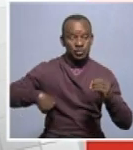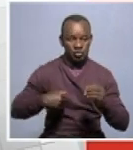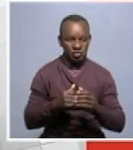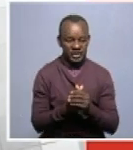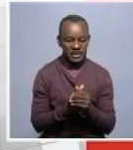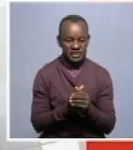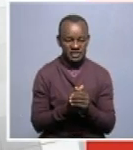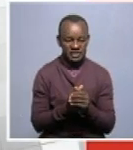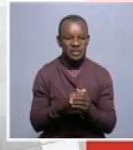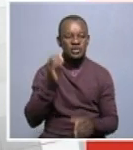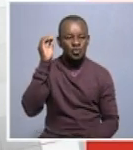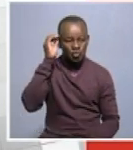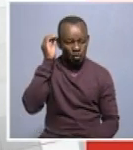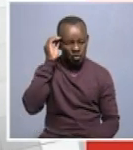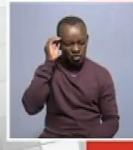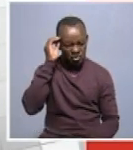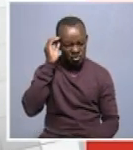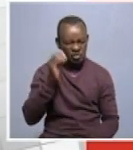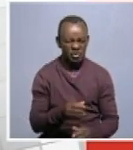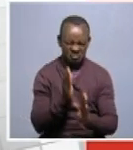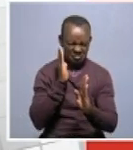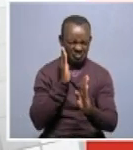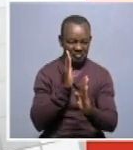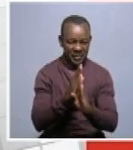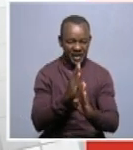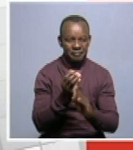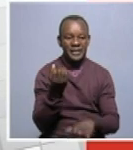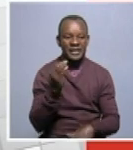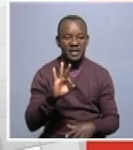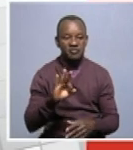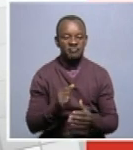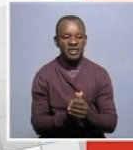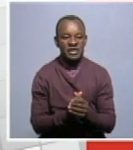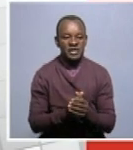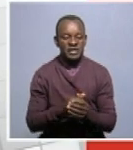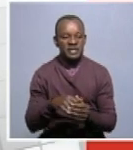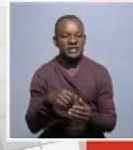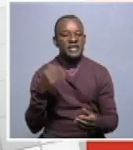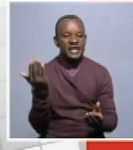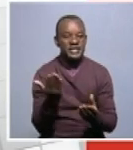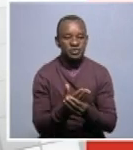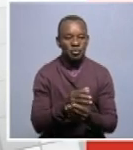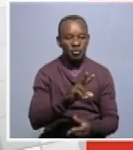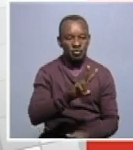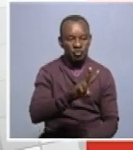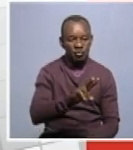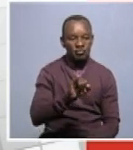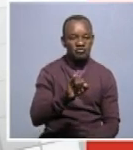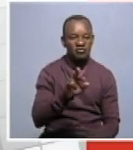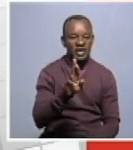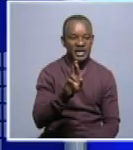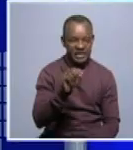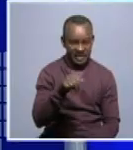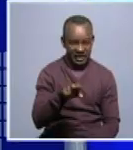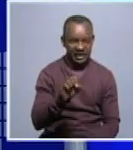circulating in the population. Right, Dr. So Hailu. with available tools, we can make a big difference Right, in the situation. All right, Dr.